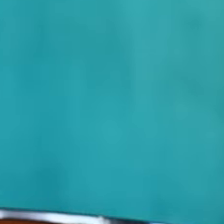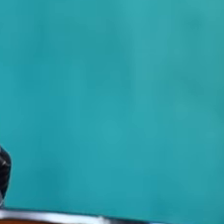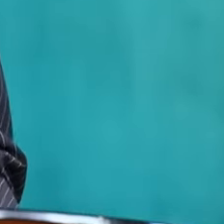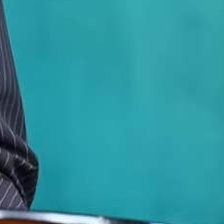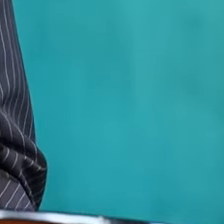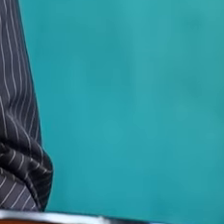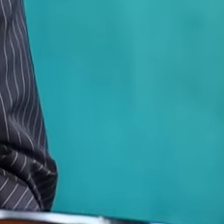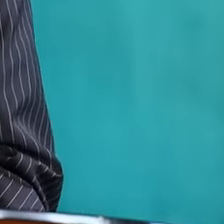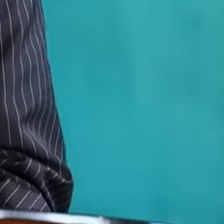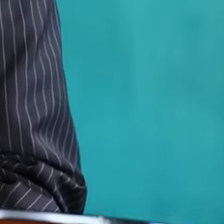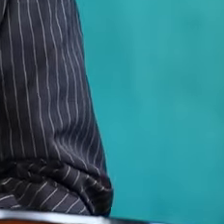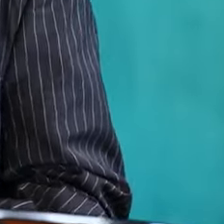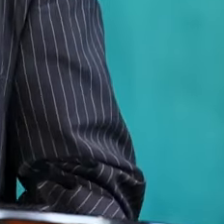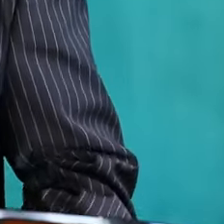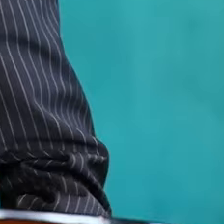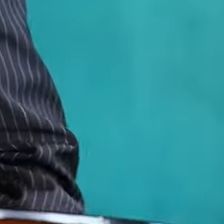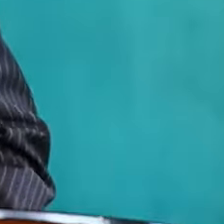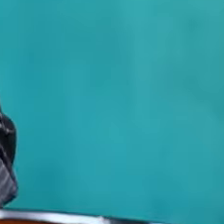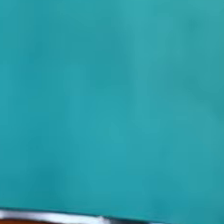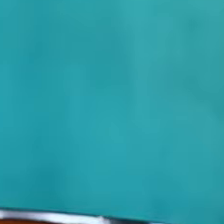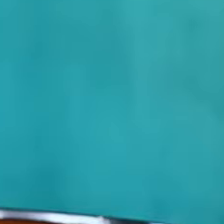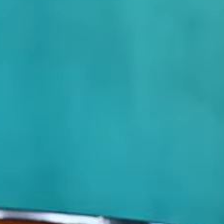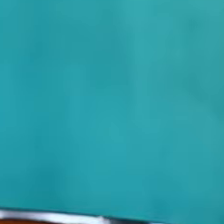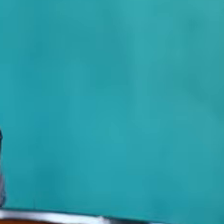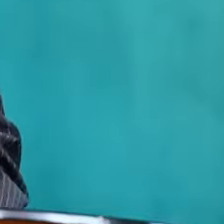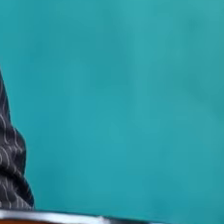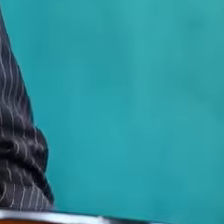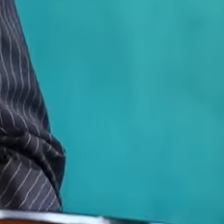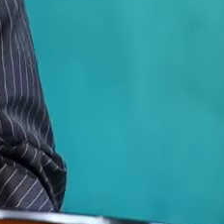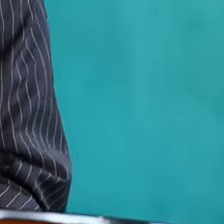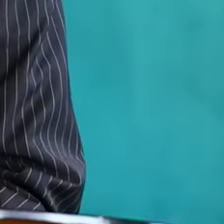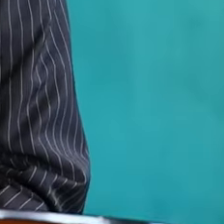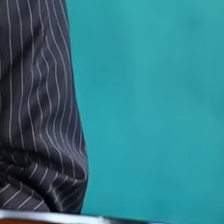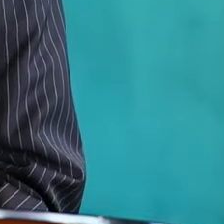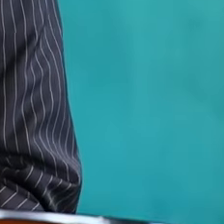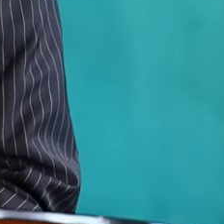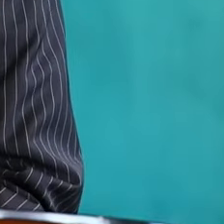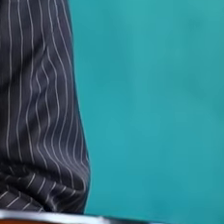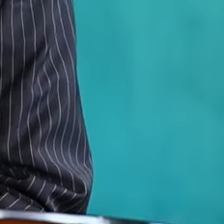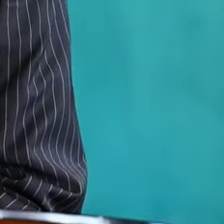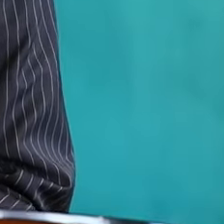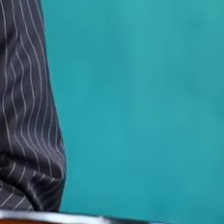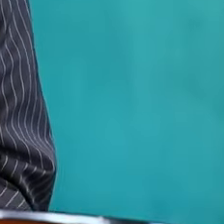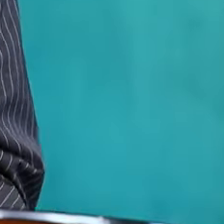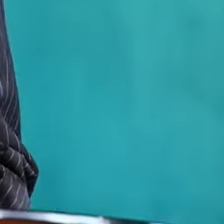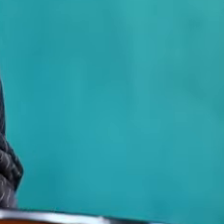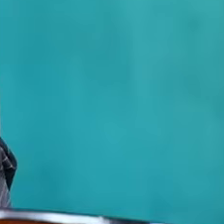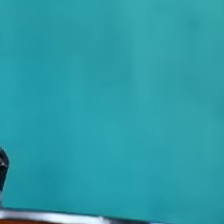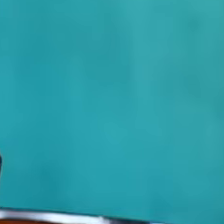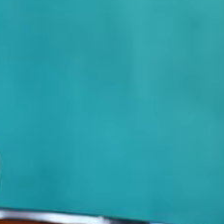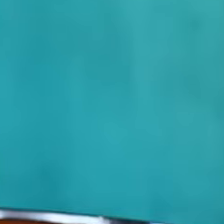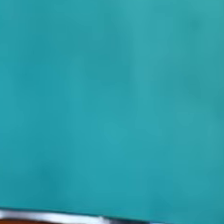She was not attendant. She was not invited to the party.